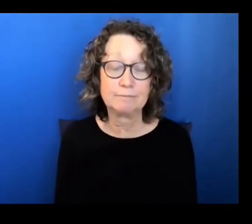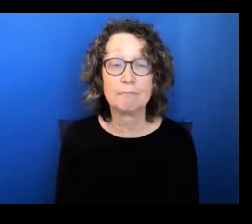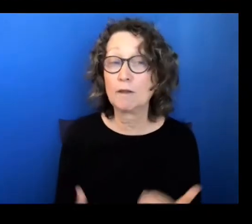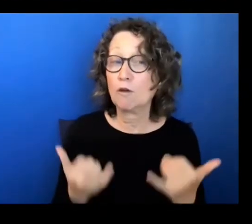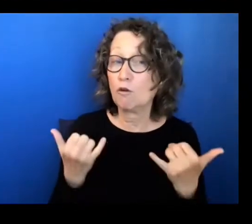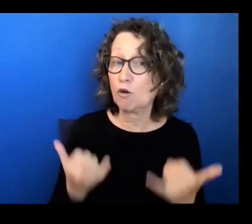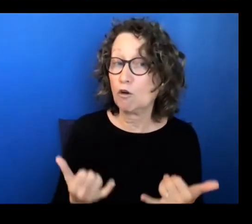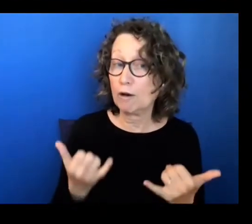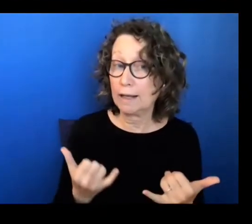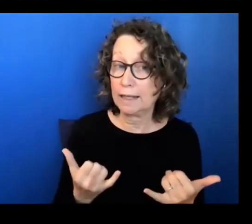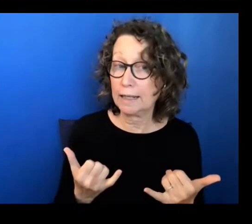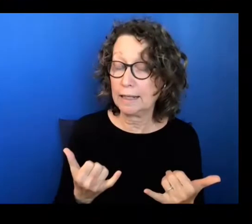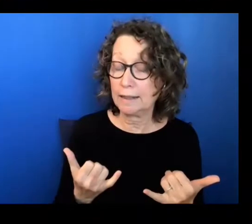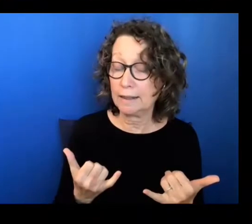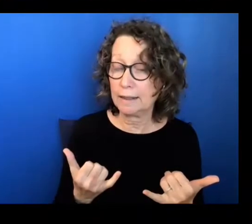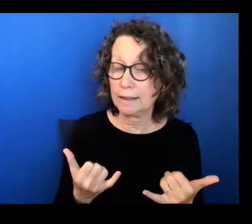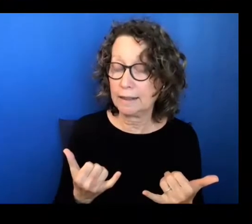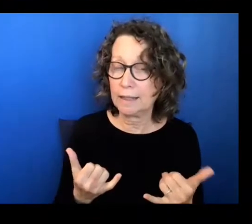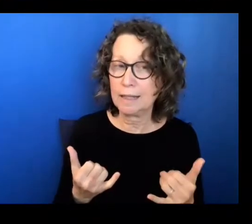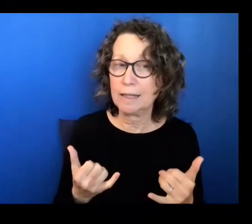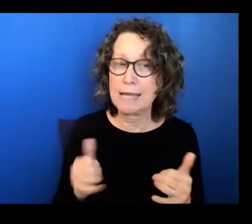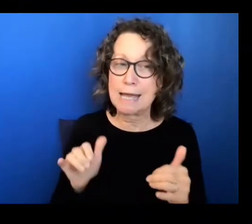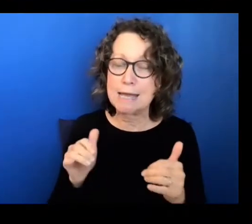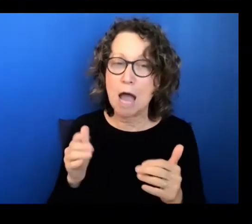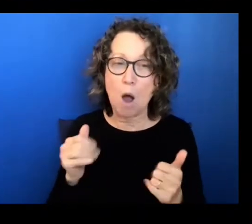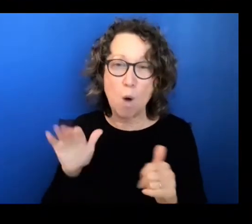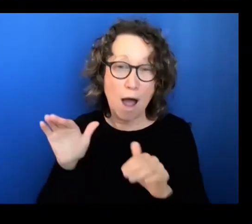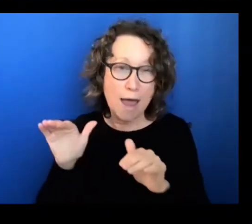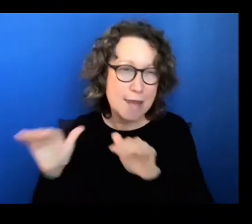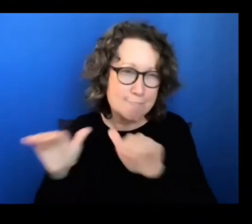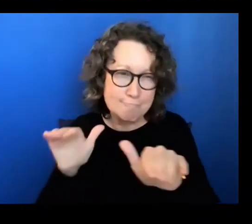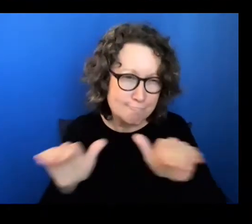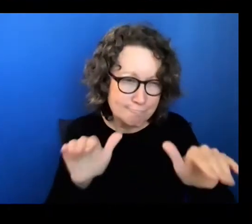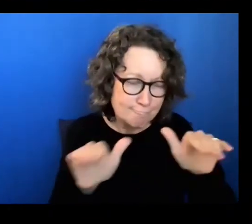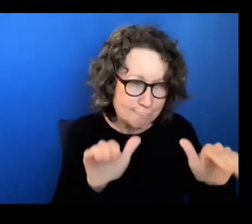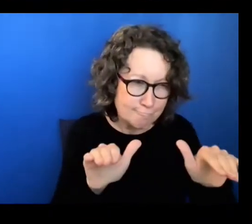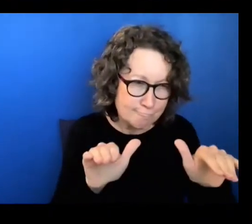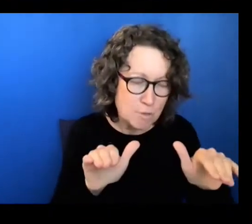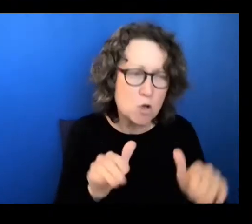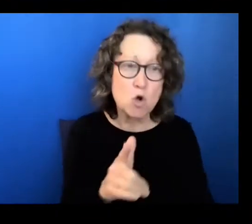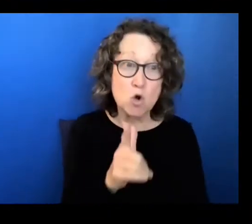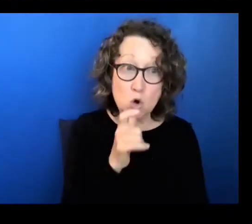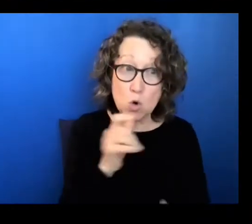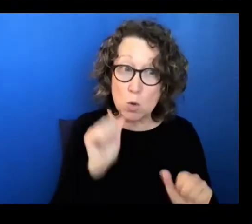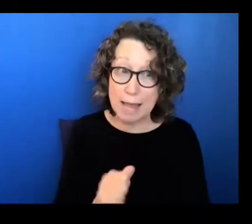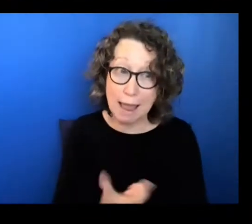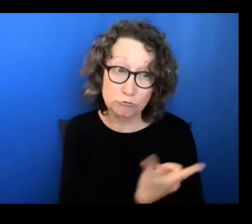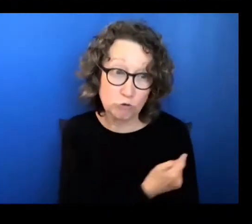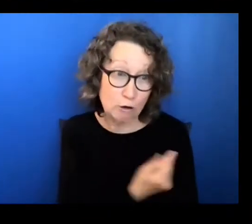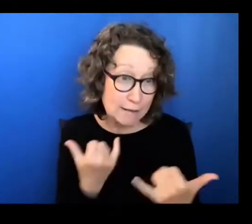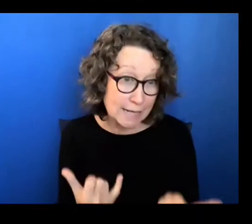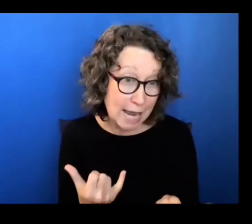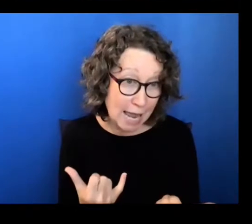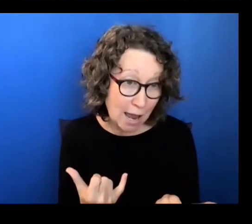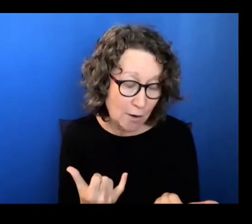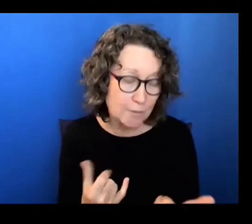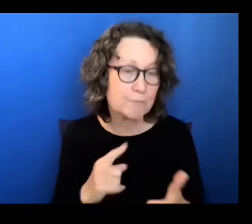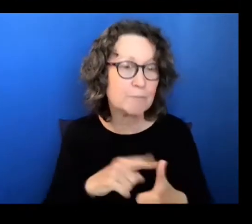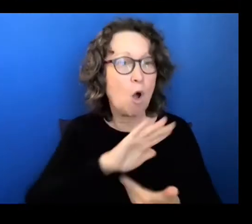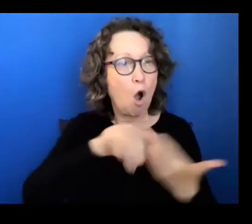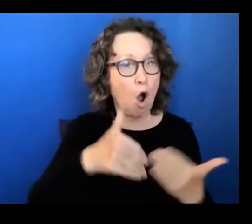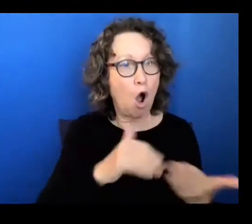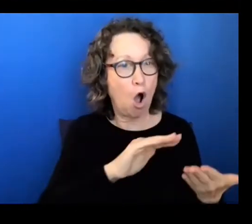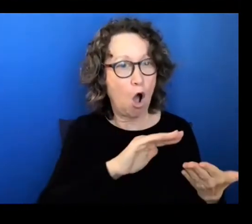Currently, I'd like to refresh everyone's memory, knowledge about who is eligible. All community